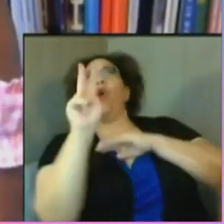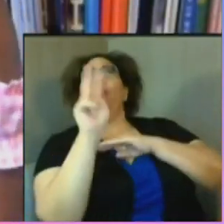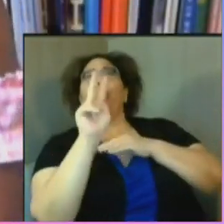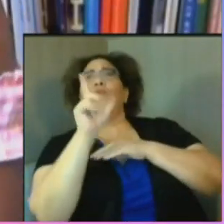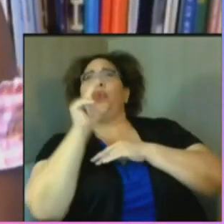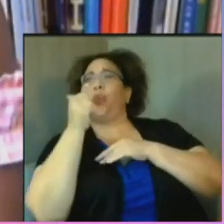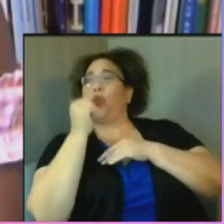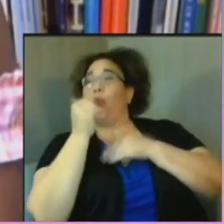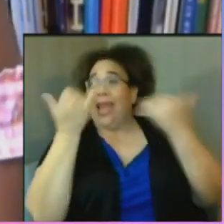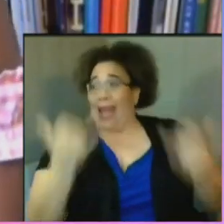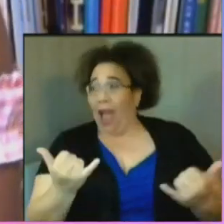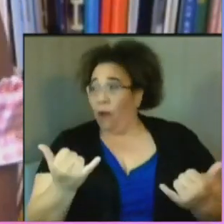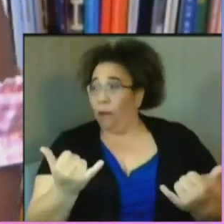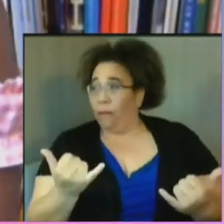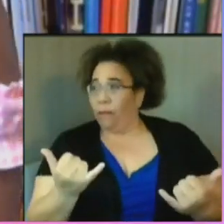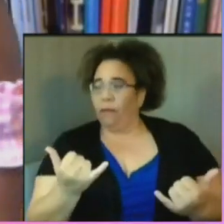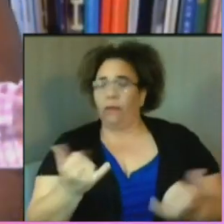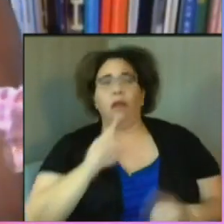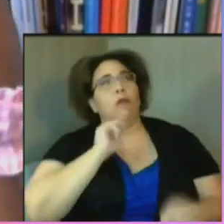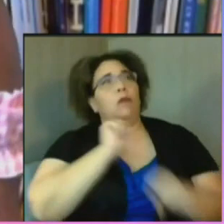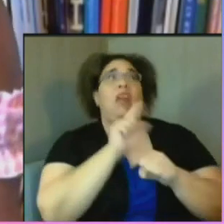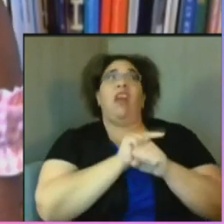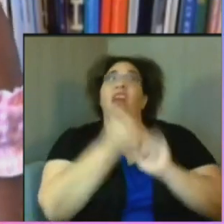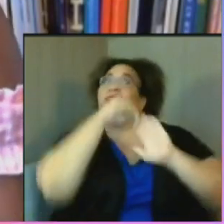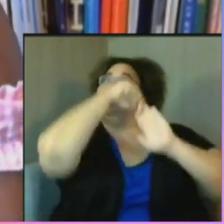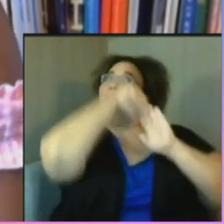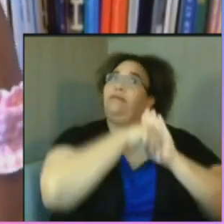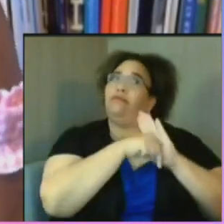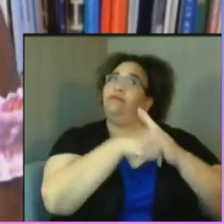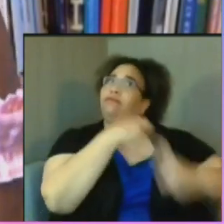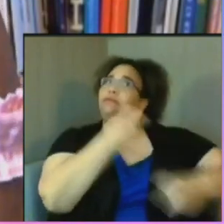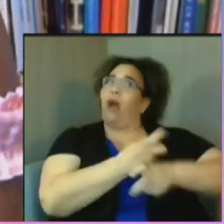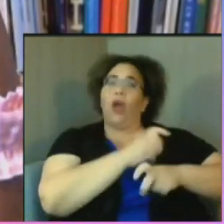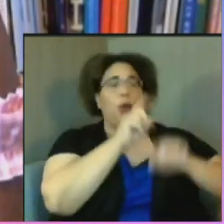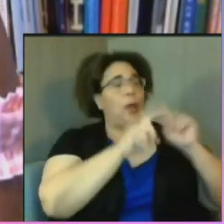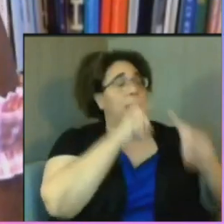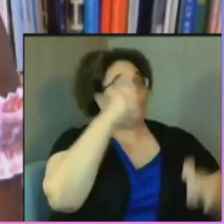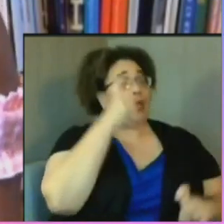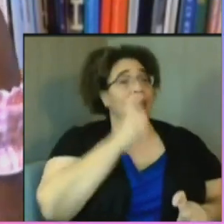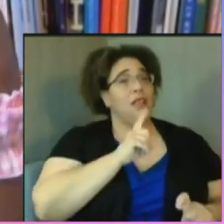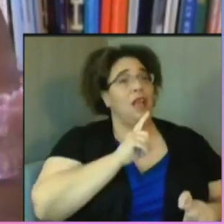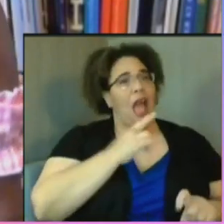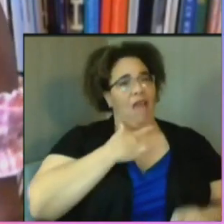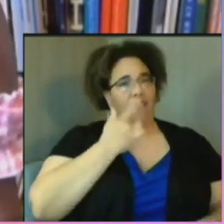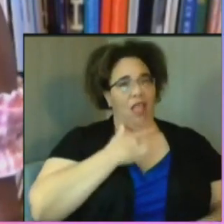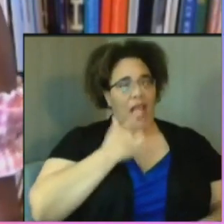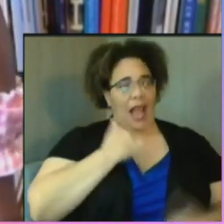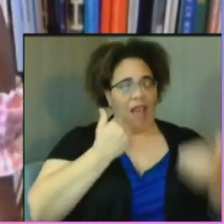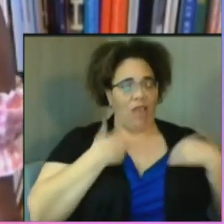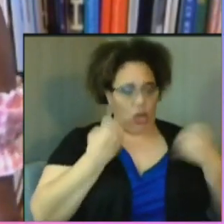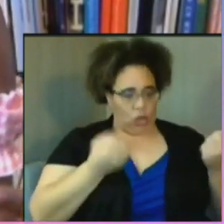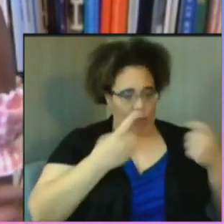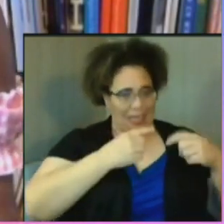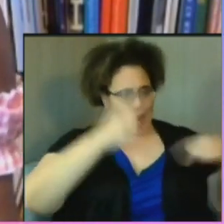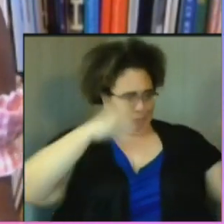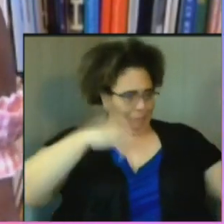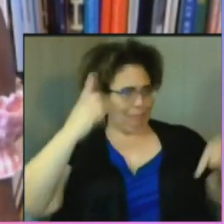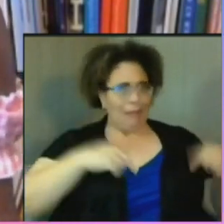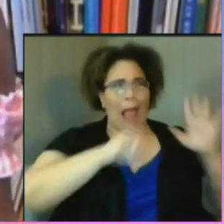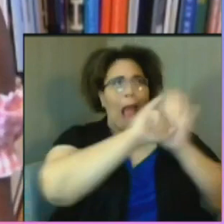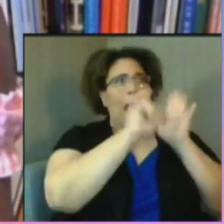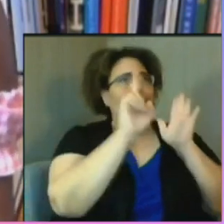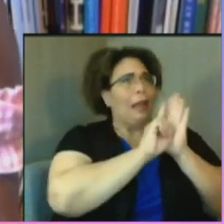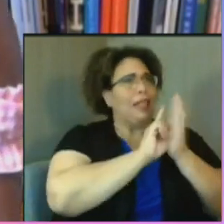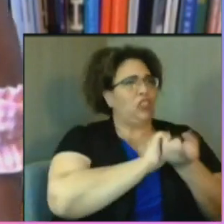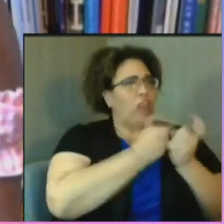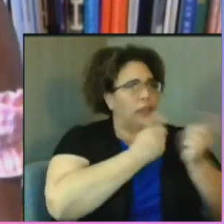It's such an intense question. Like just, you know, looking, I feel like I've had so many different identities over the years. You know, I think